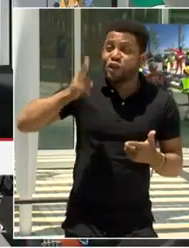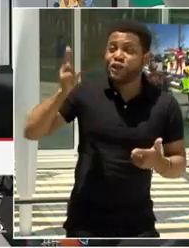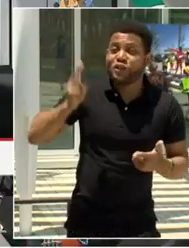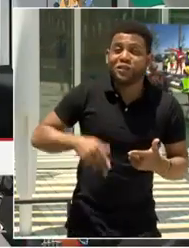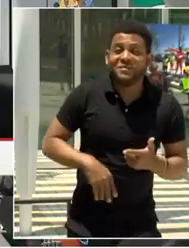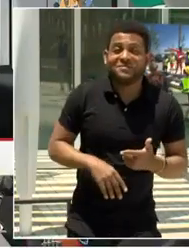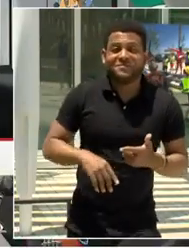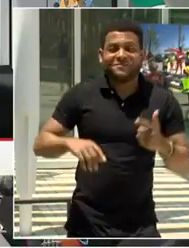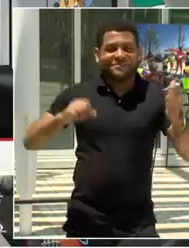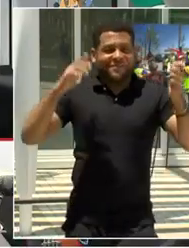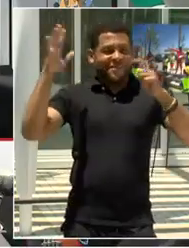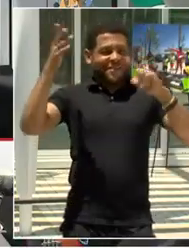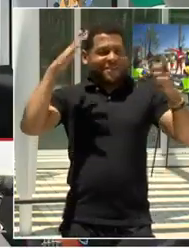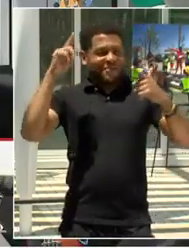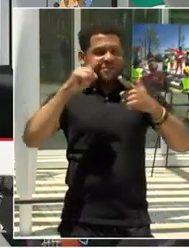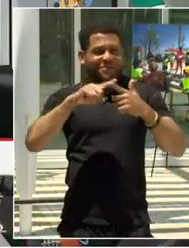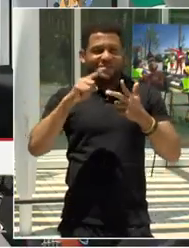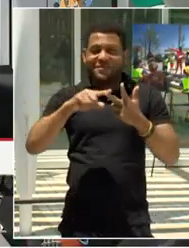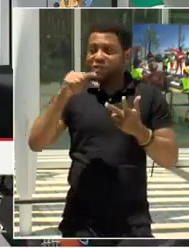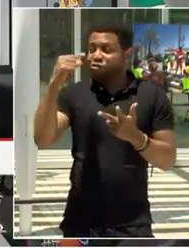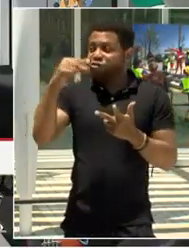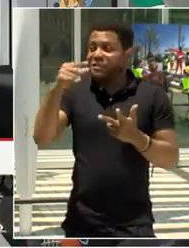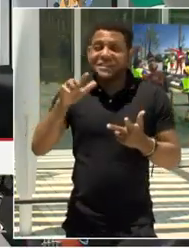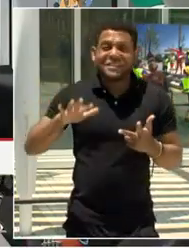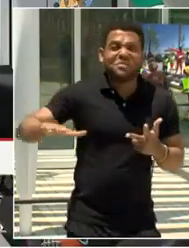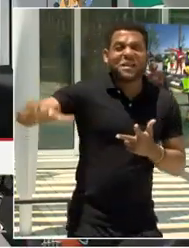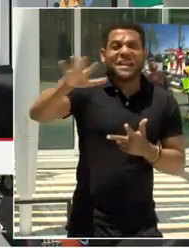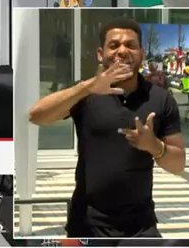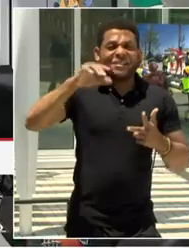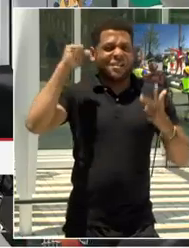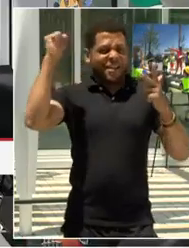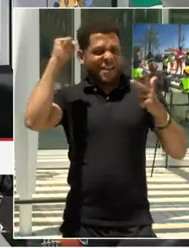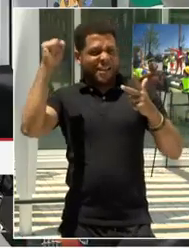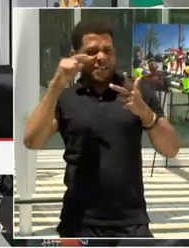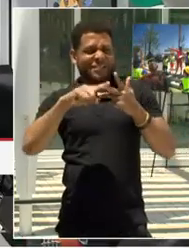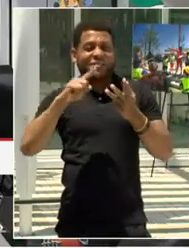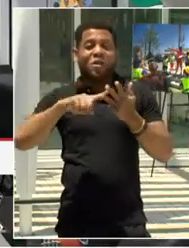Green space. Community space.